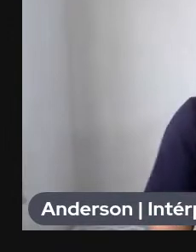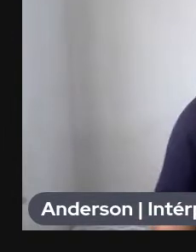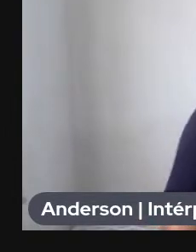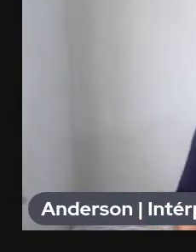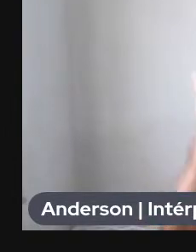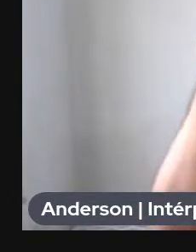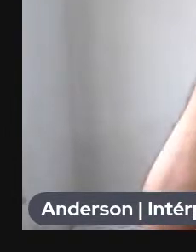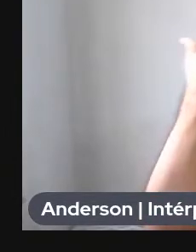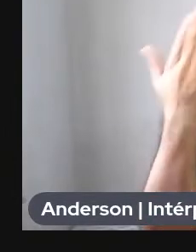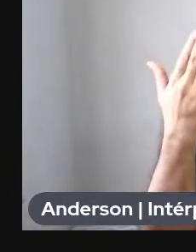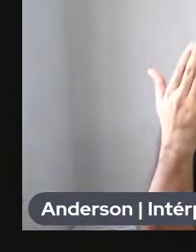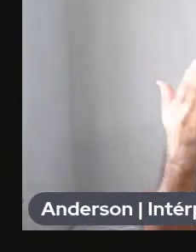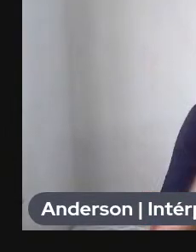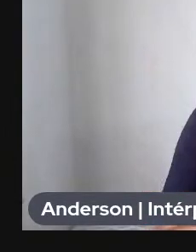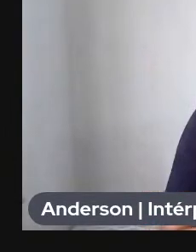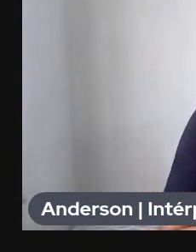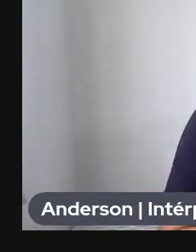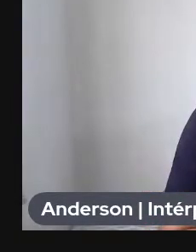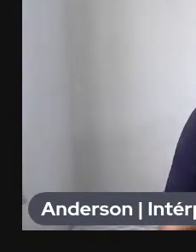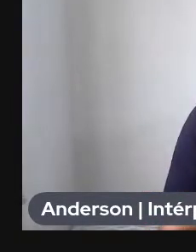Obrigada,